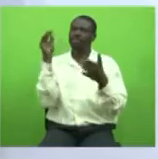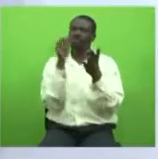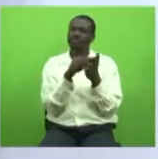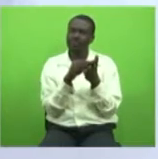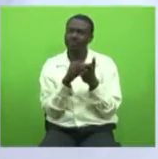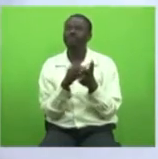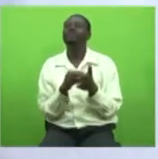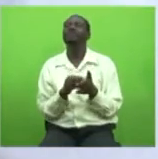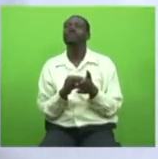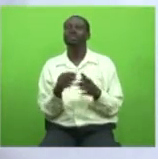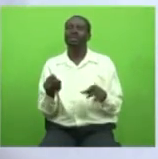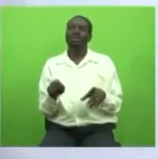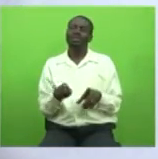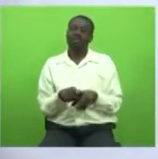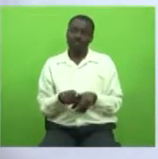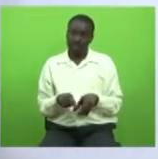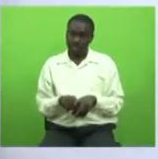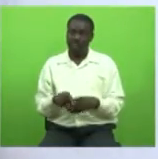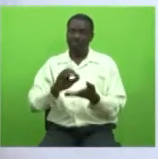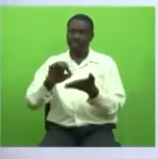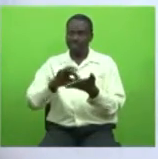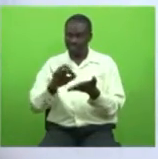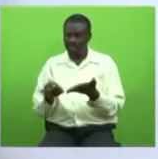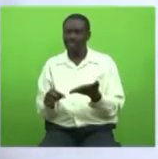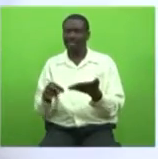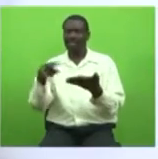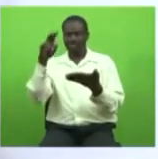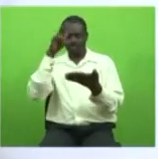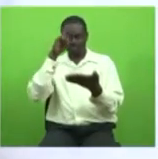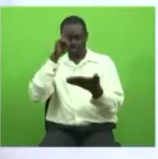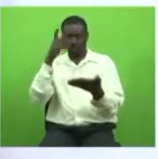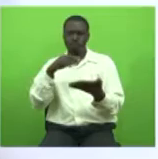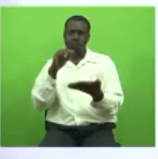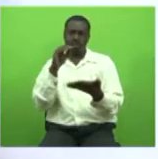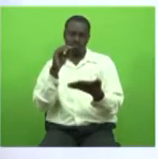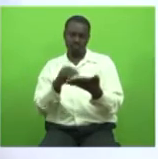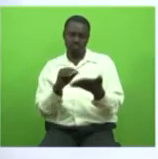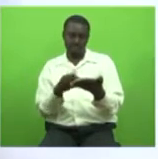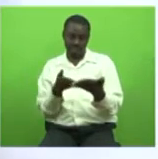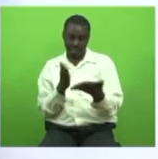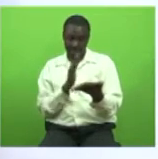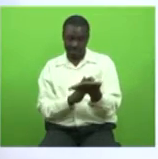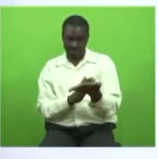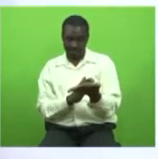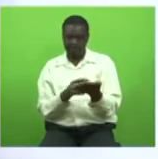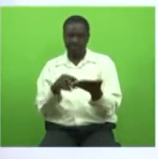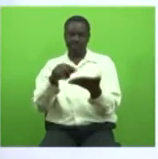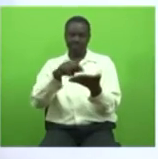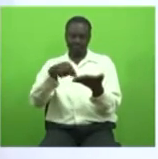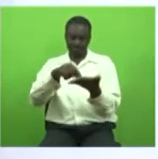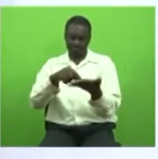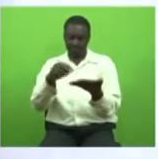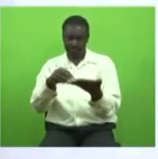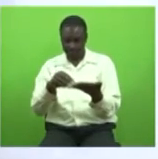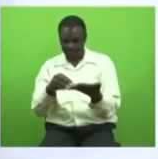then it is given to a police officer who fills this part, then the date of collection, which is 30th of January